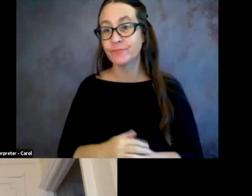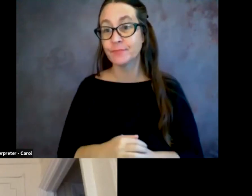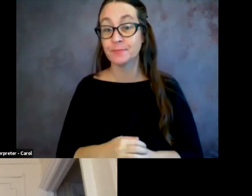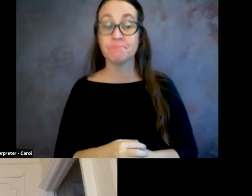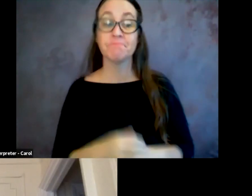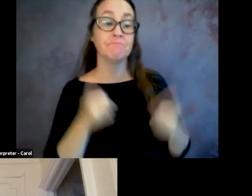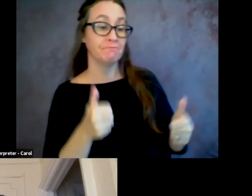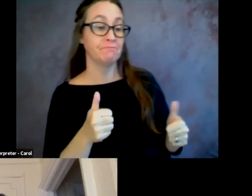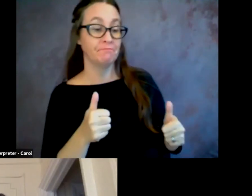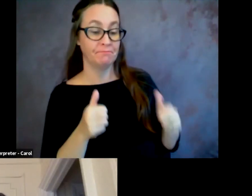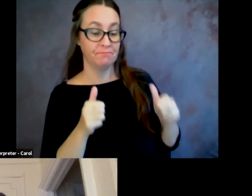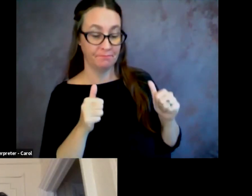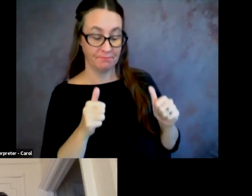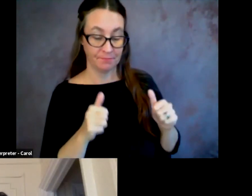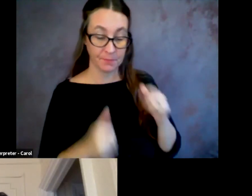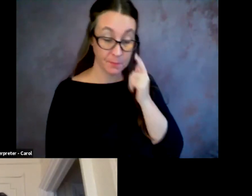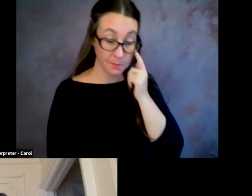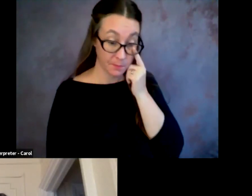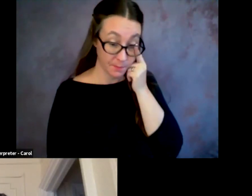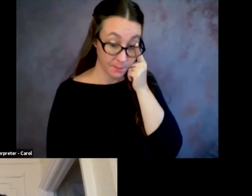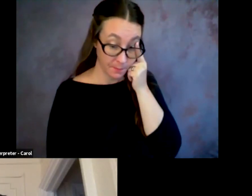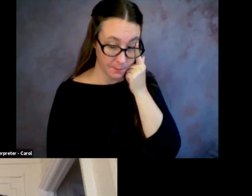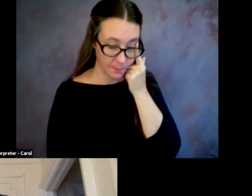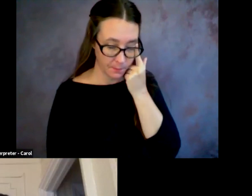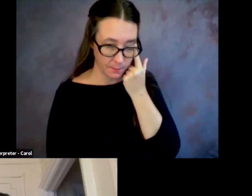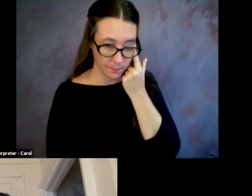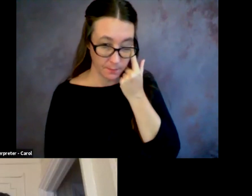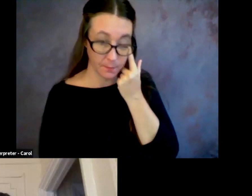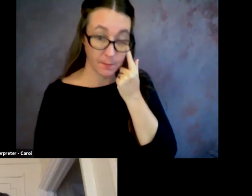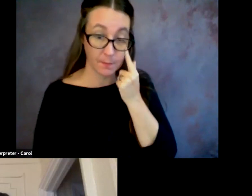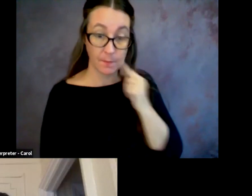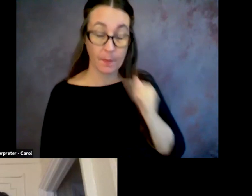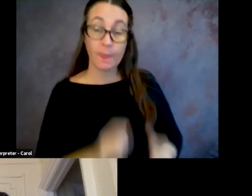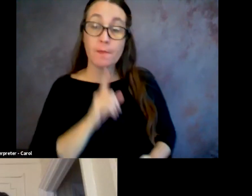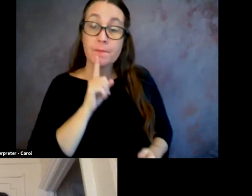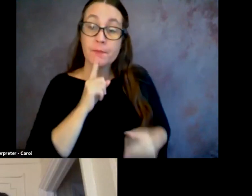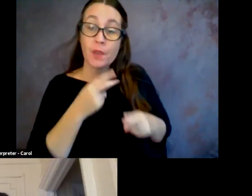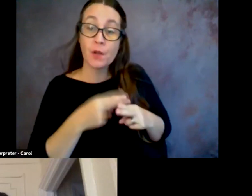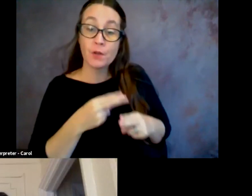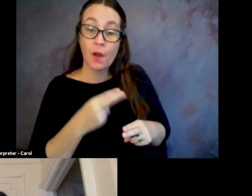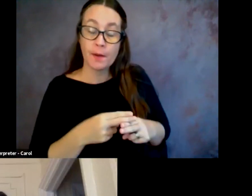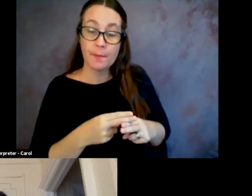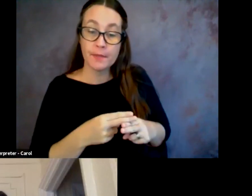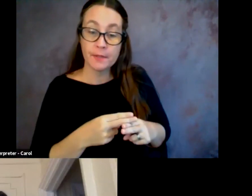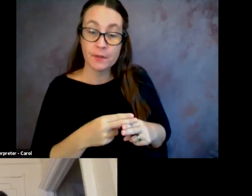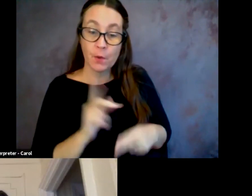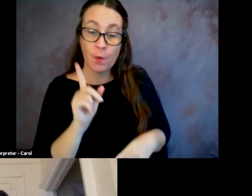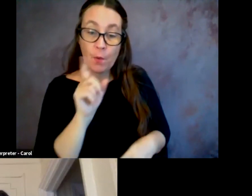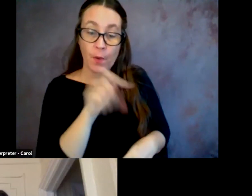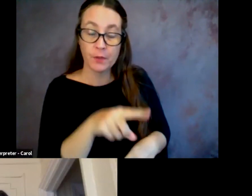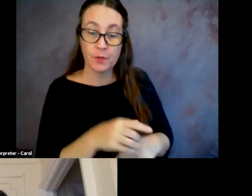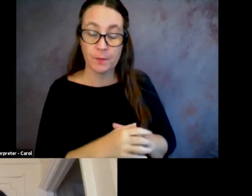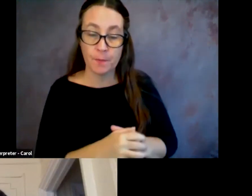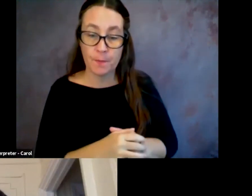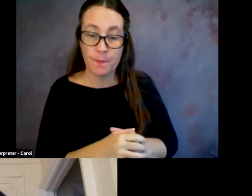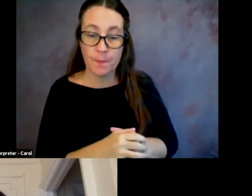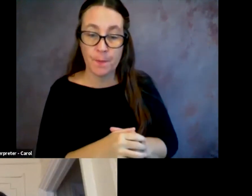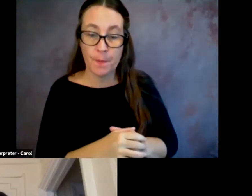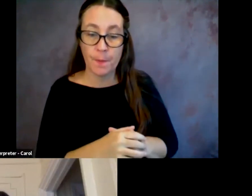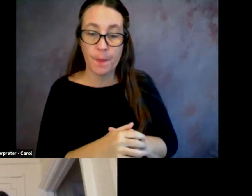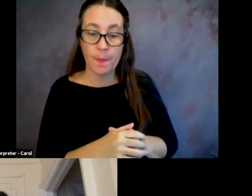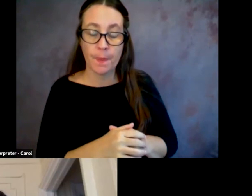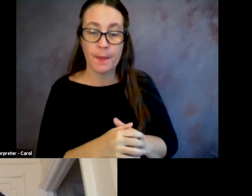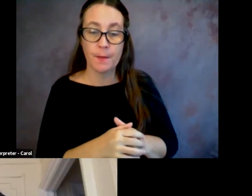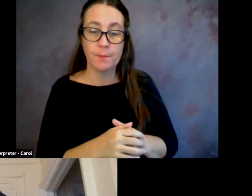problem. And then this is from an anonymous attendee, and the question is, what is the maximum amount of